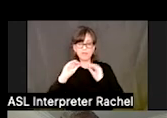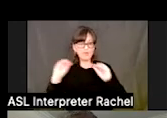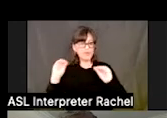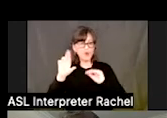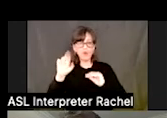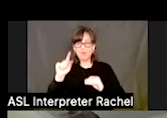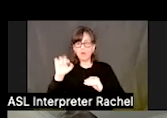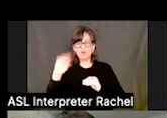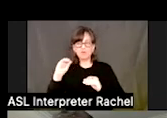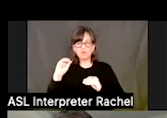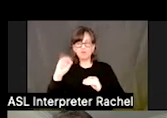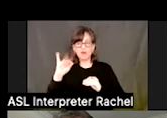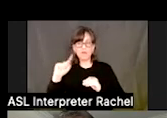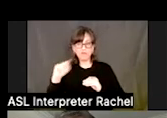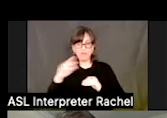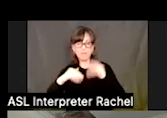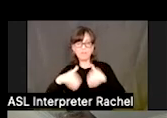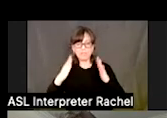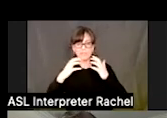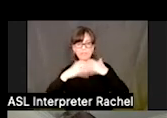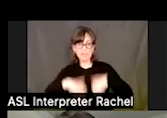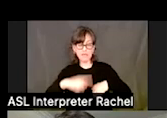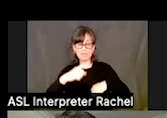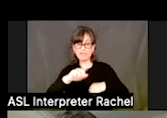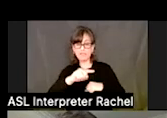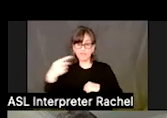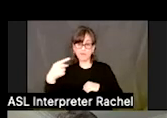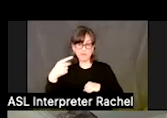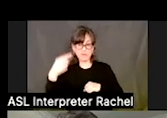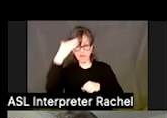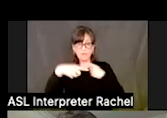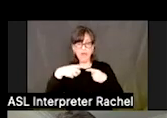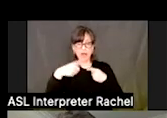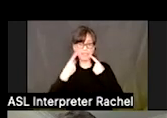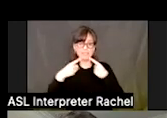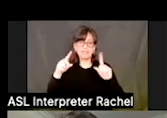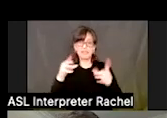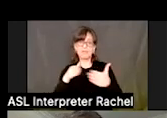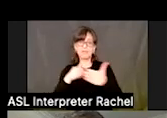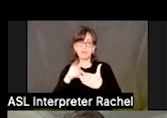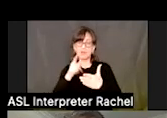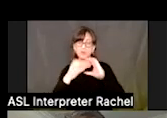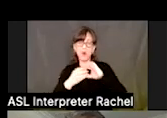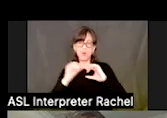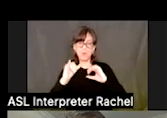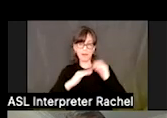no retrofitted buildings collapsed, but this was the first time I know of that they successfully sued the owner of the building. Go